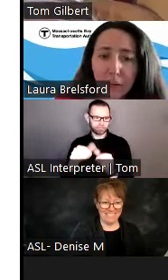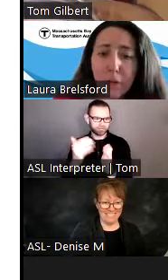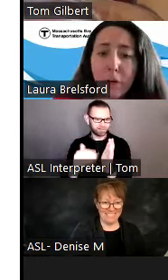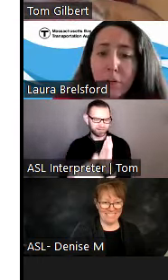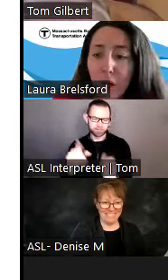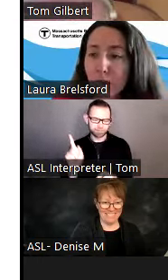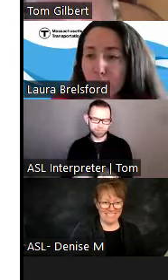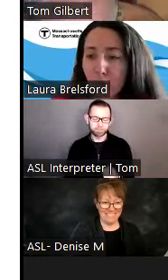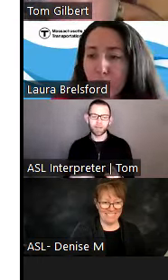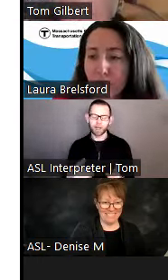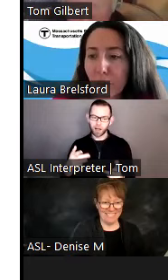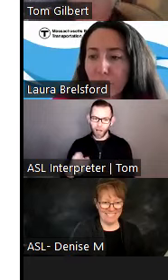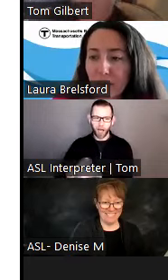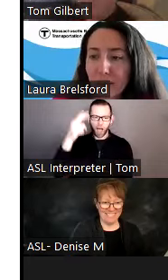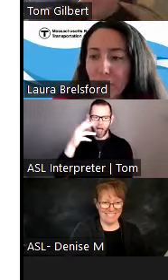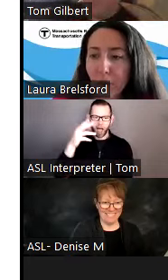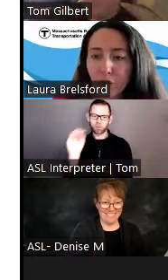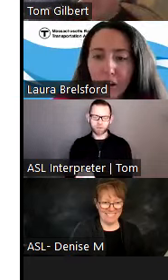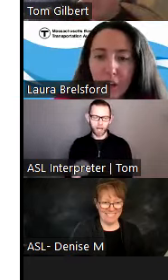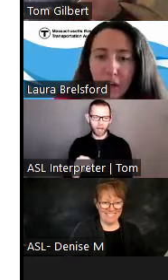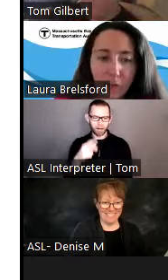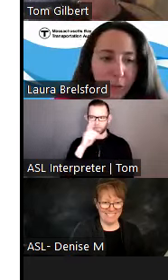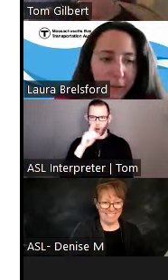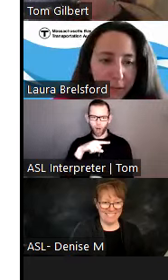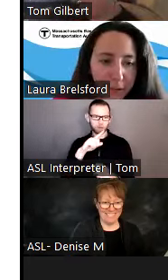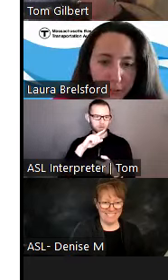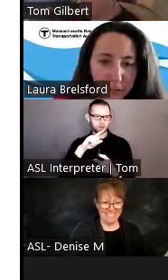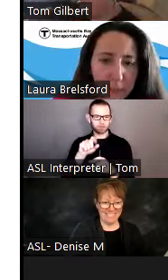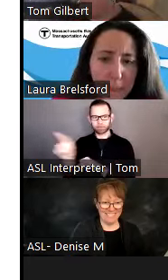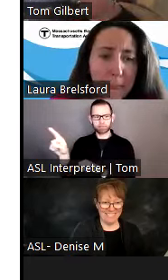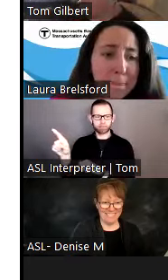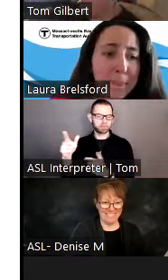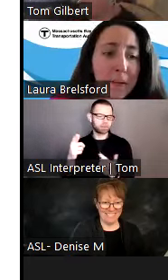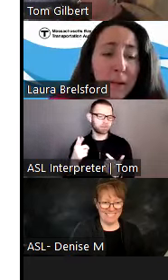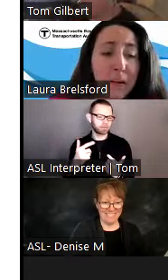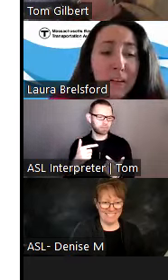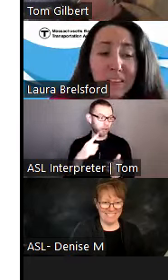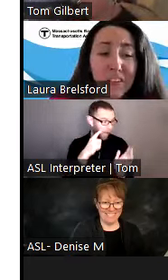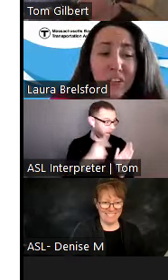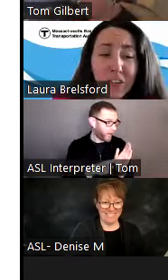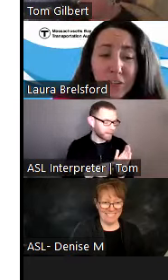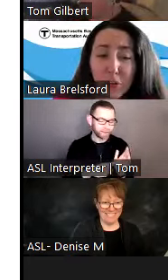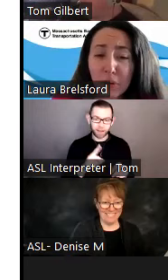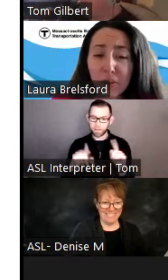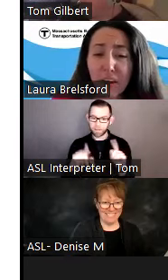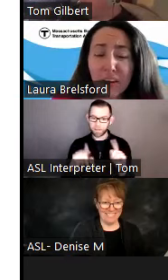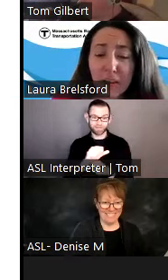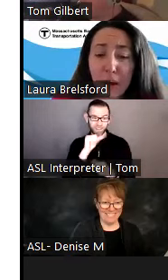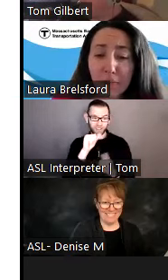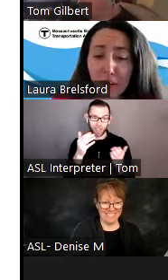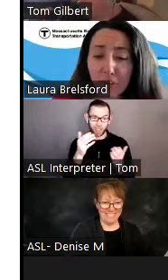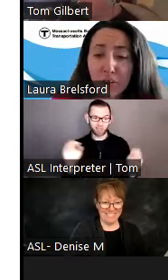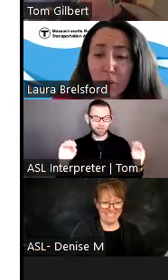false reports that were sent out across all 4 elevators. And the sensor also